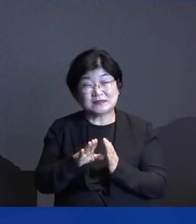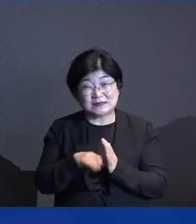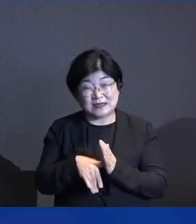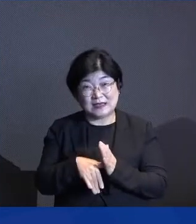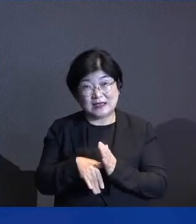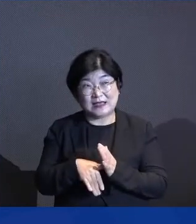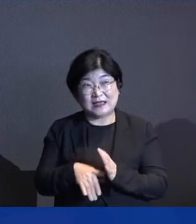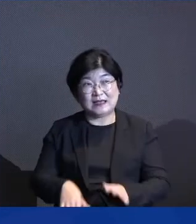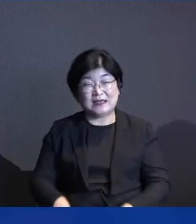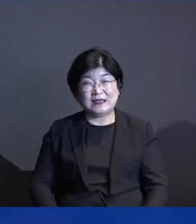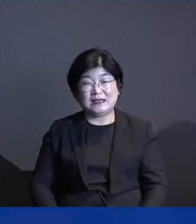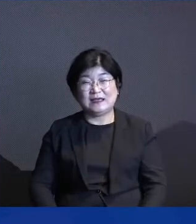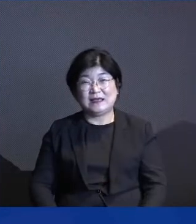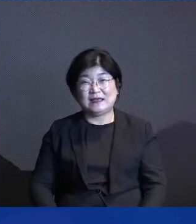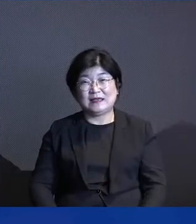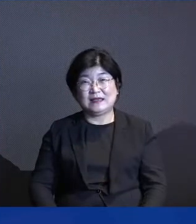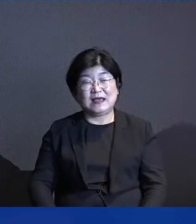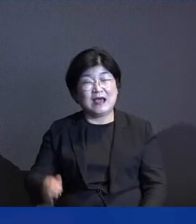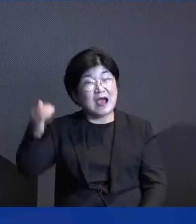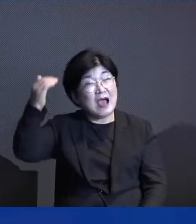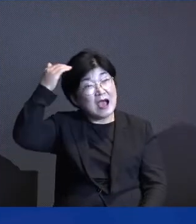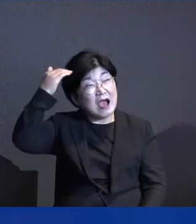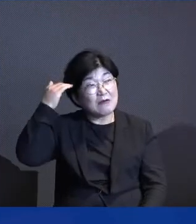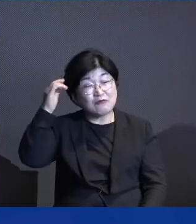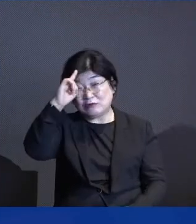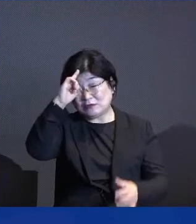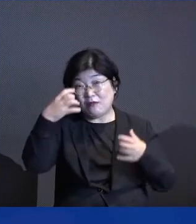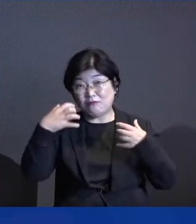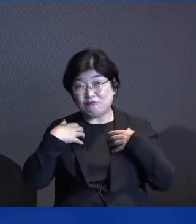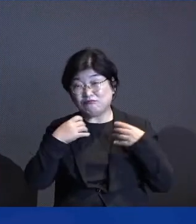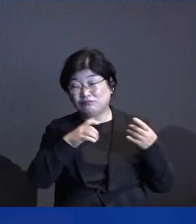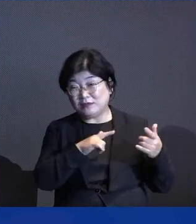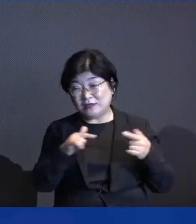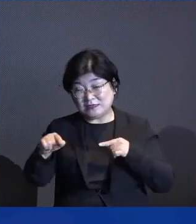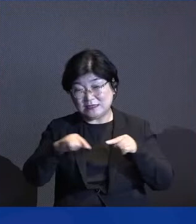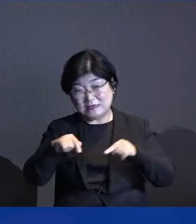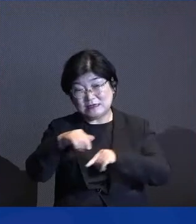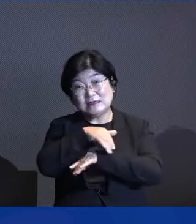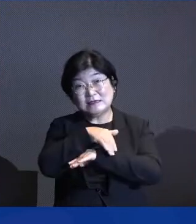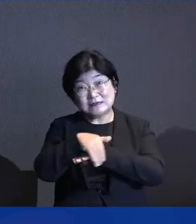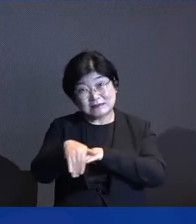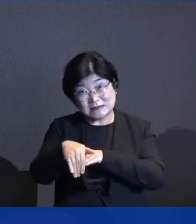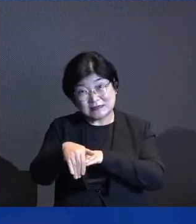the Korean government developed various plans and measures to address